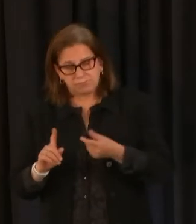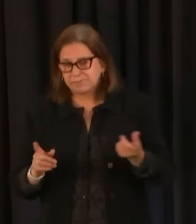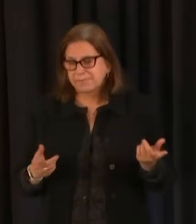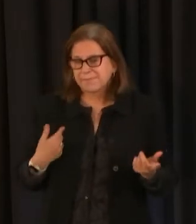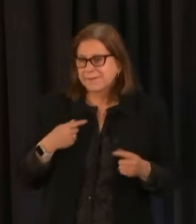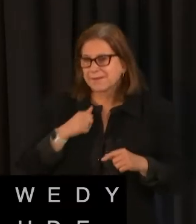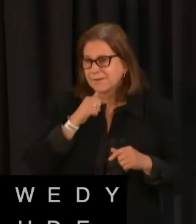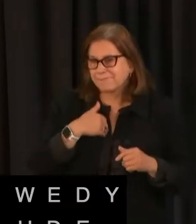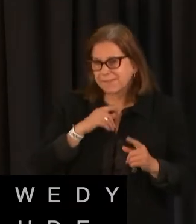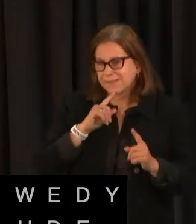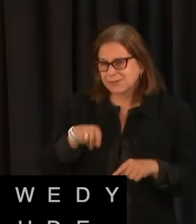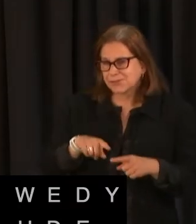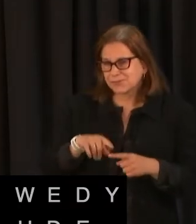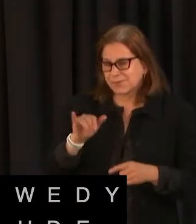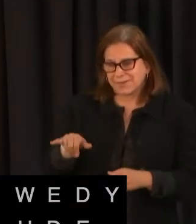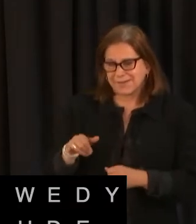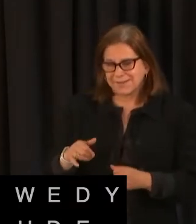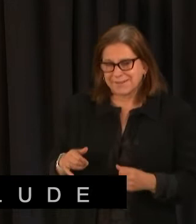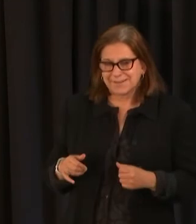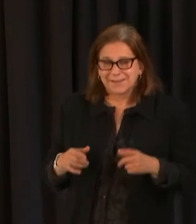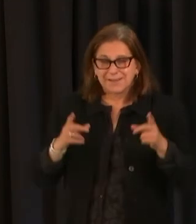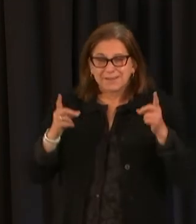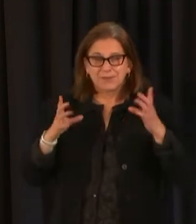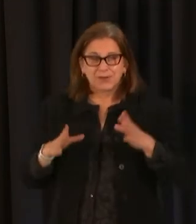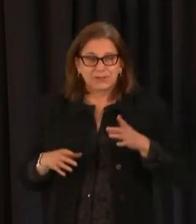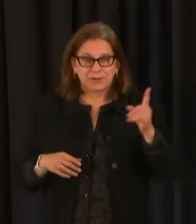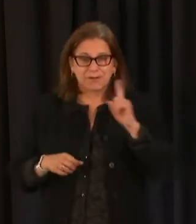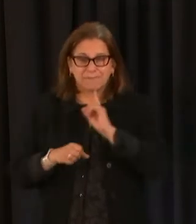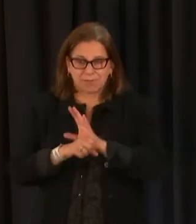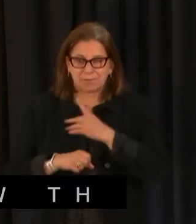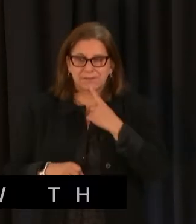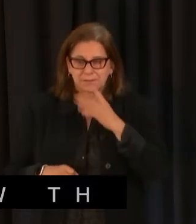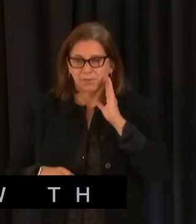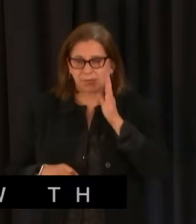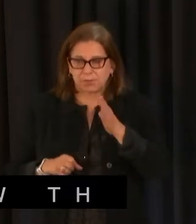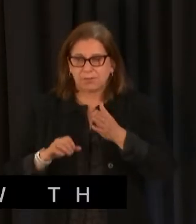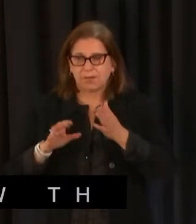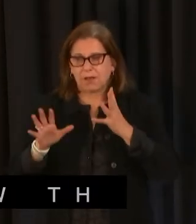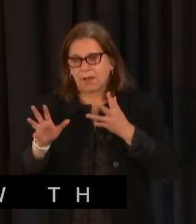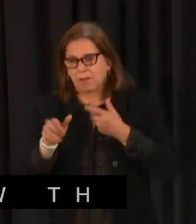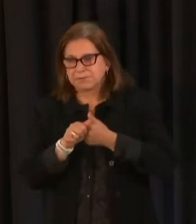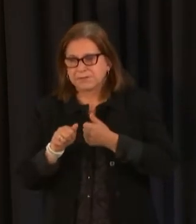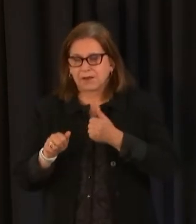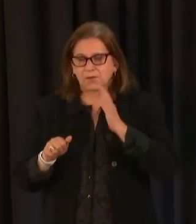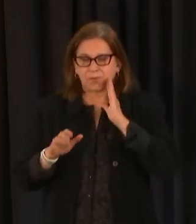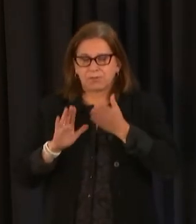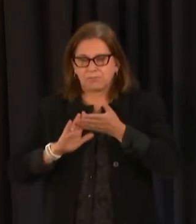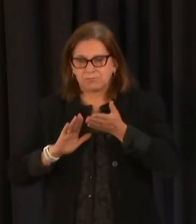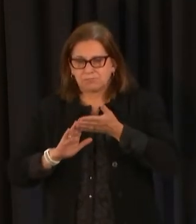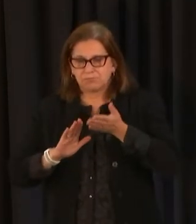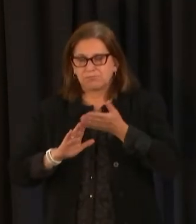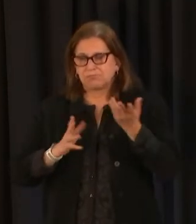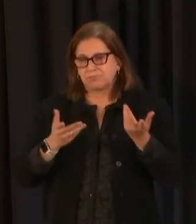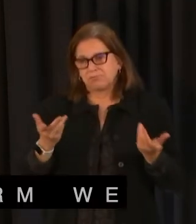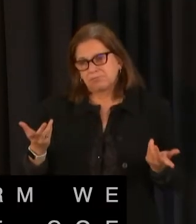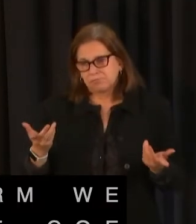that. The director did confirm with me that those updates were complete. It sounds like you already got that